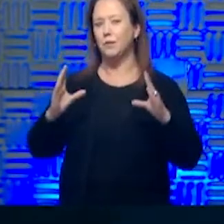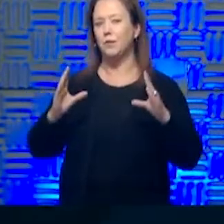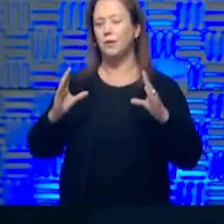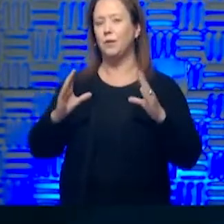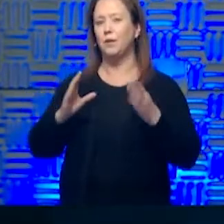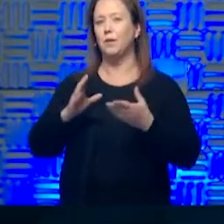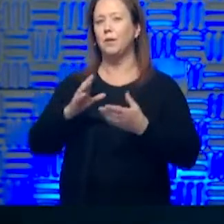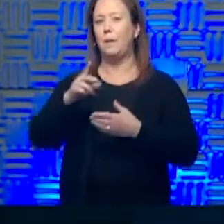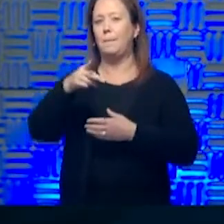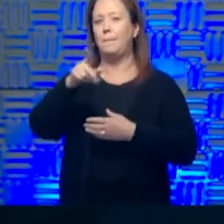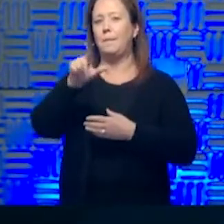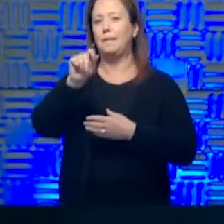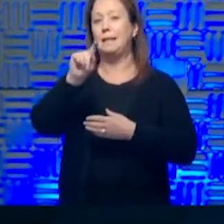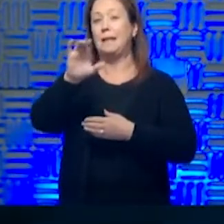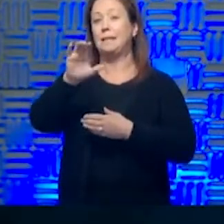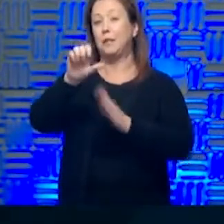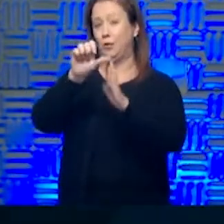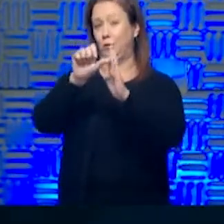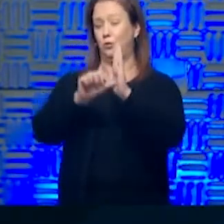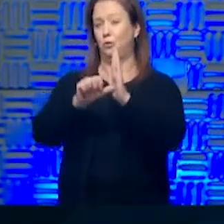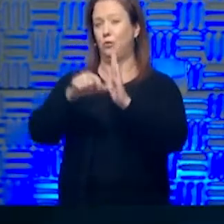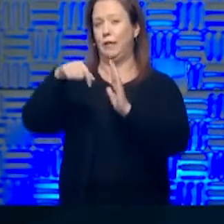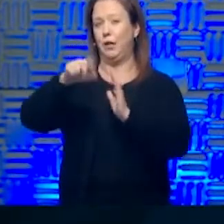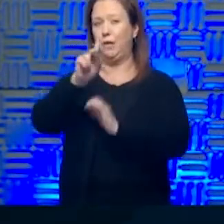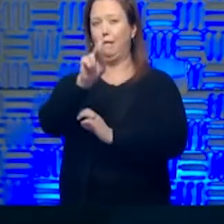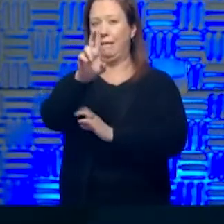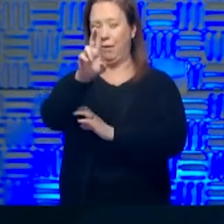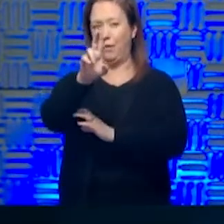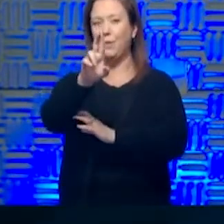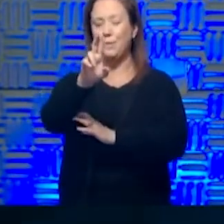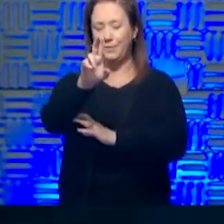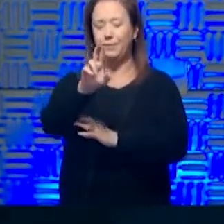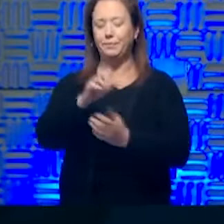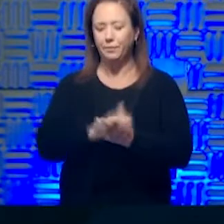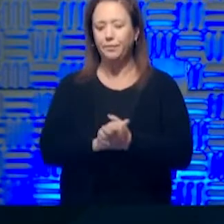section on plastic surgery here at KU.